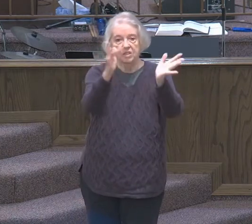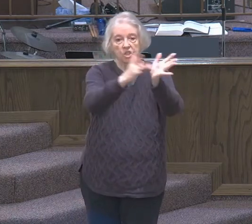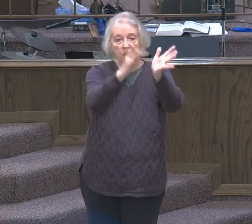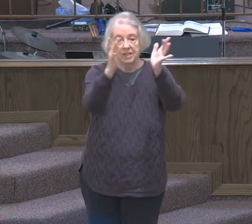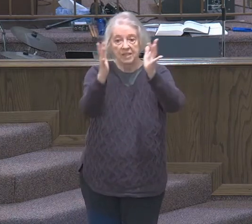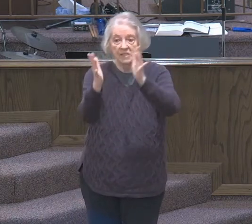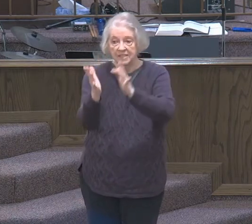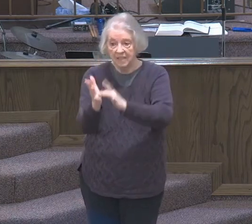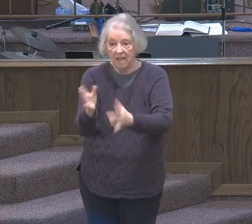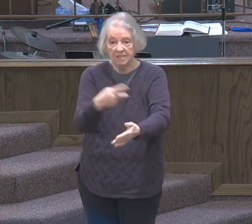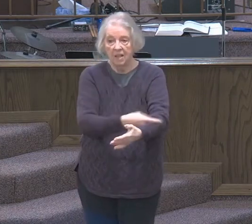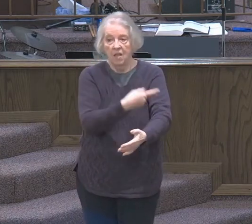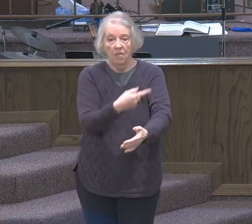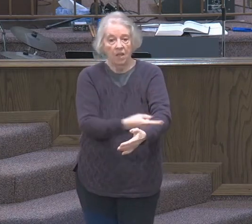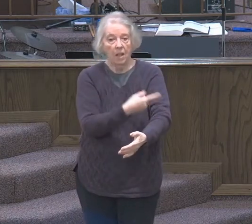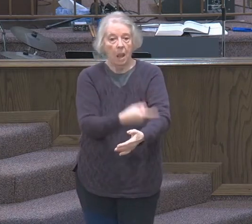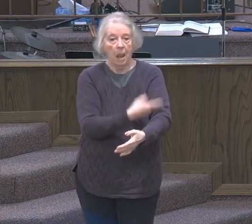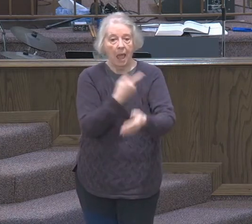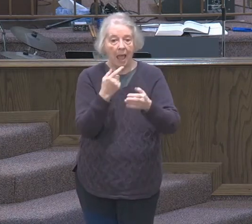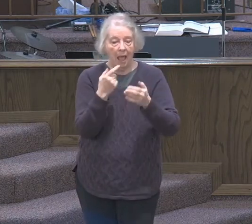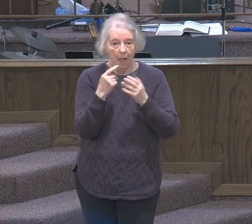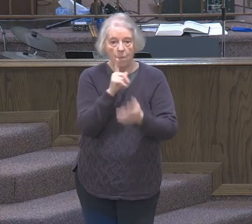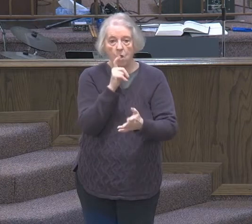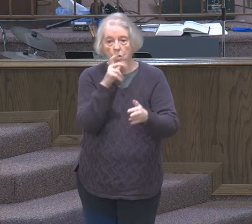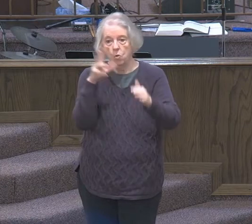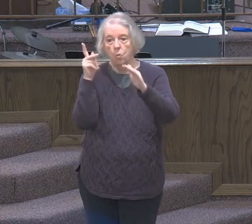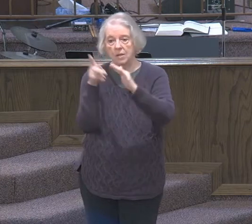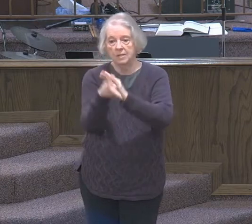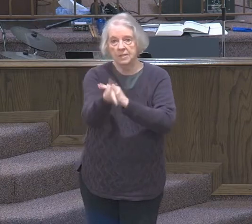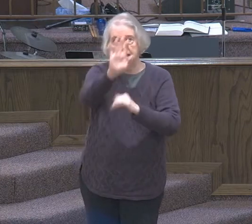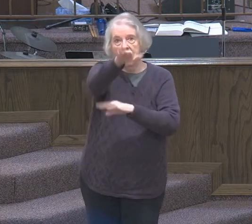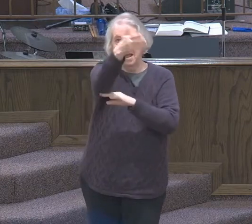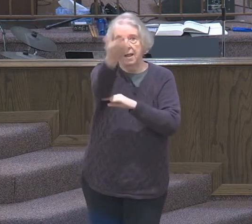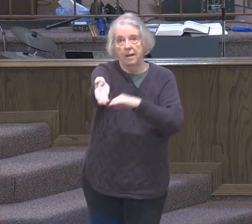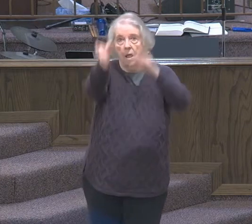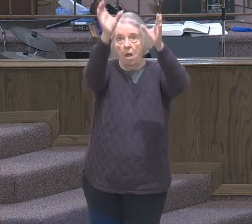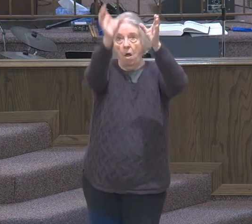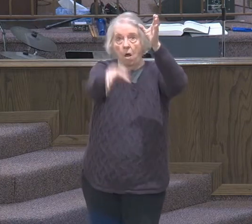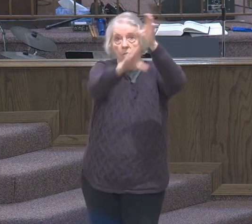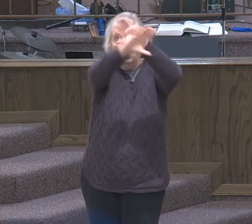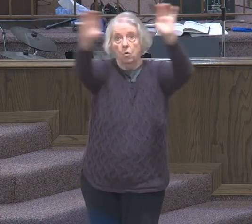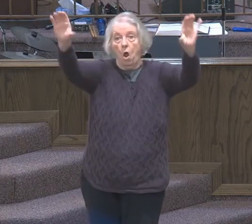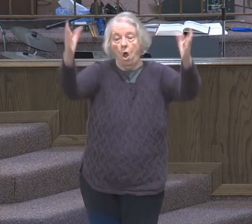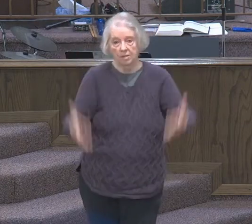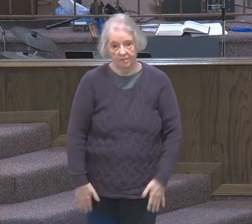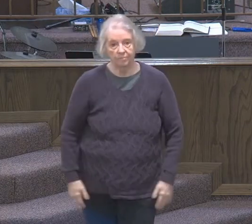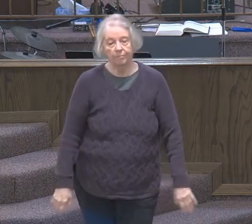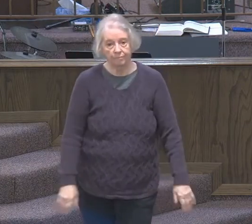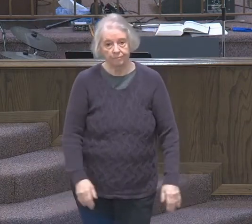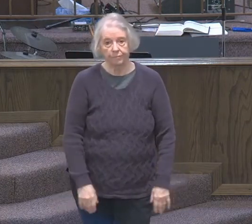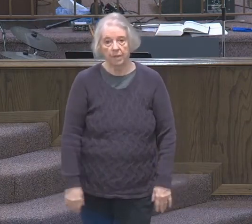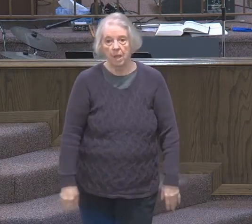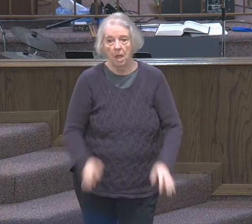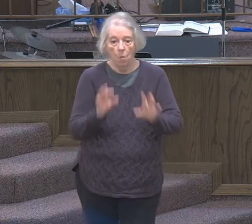to receive power and riches and wisdom and strength and honor and glory and blessing